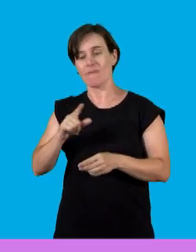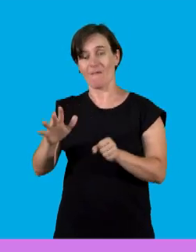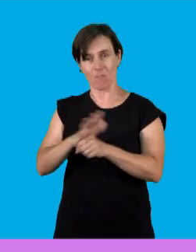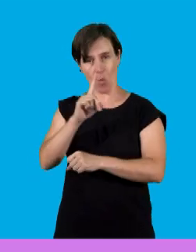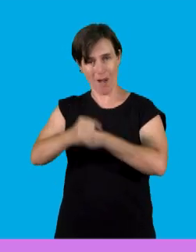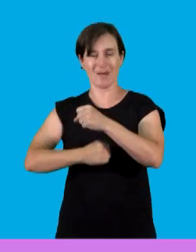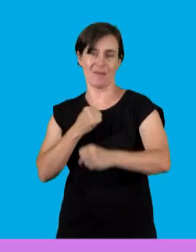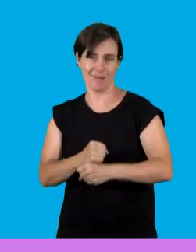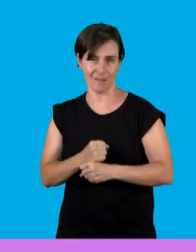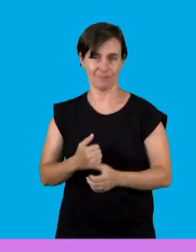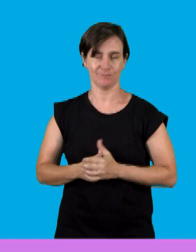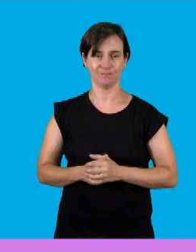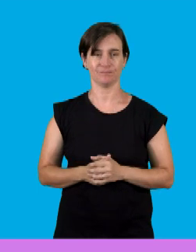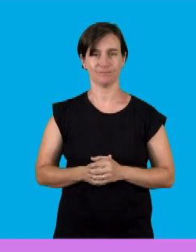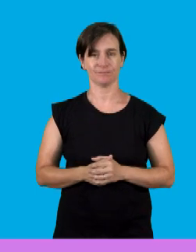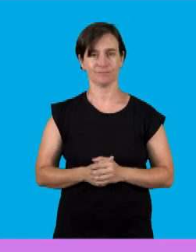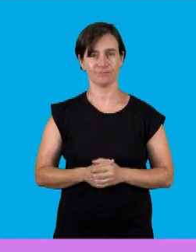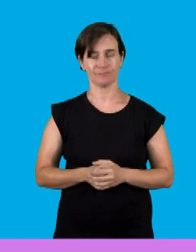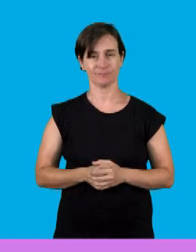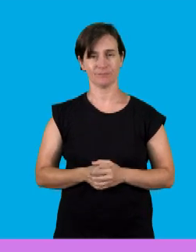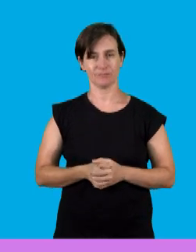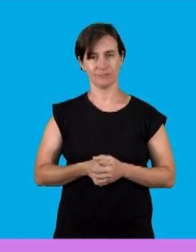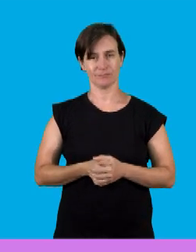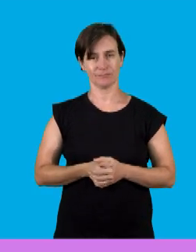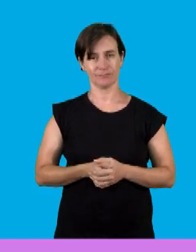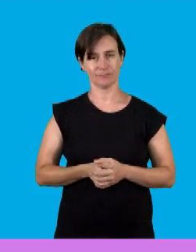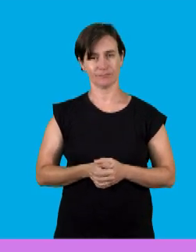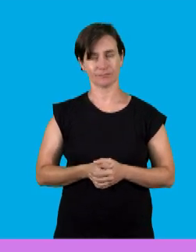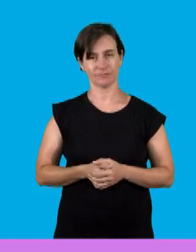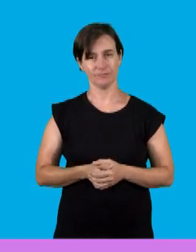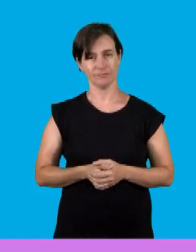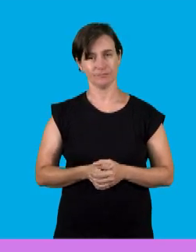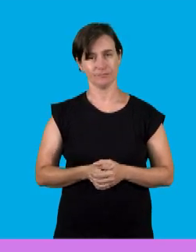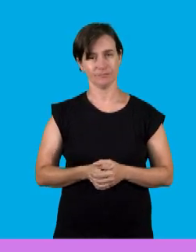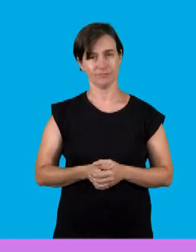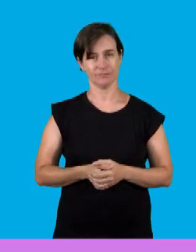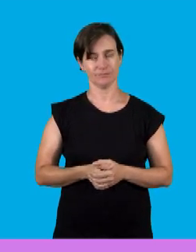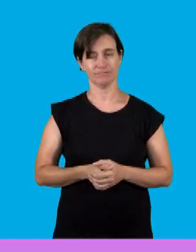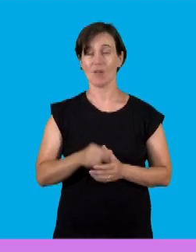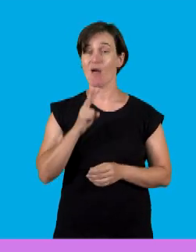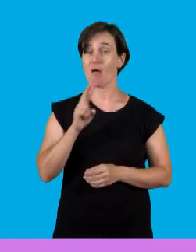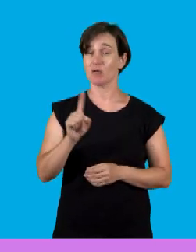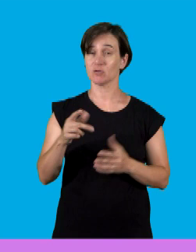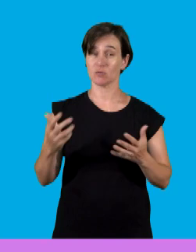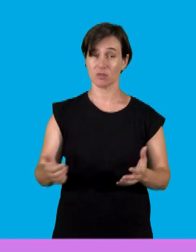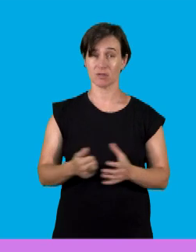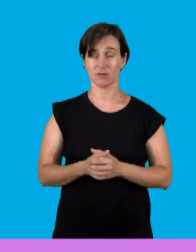his annual income is, right? So 5,500 multiplied by 12, that will give